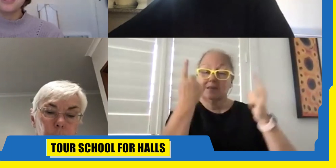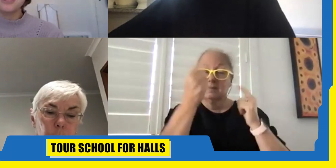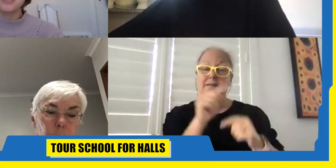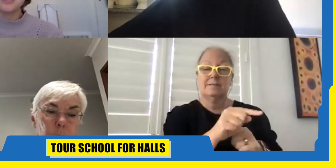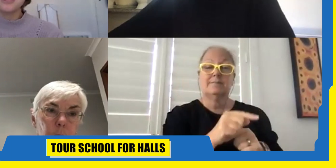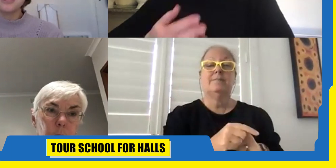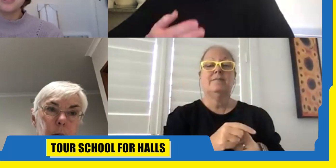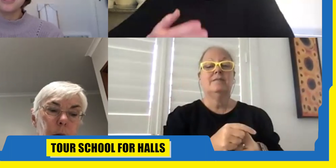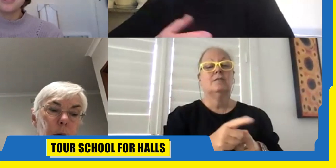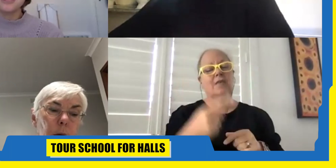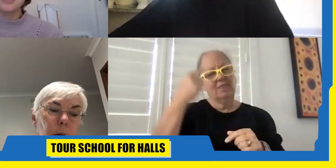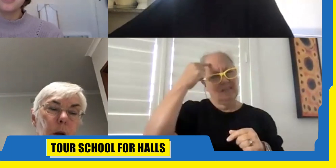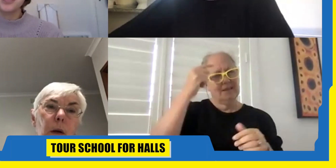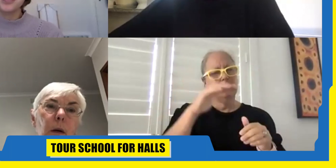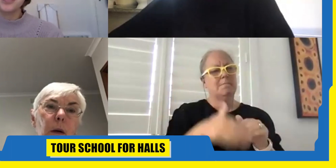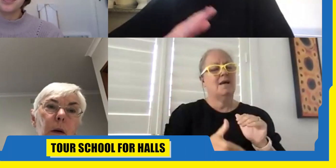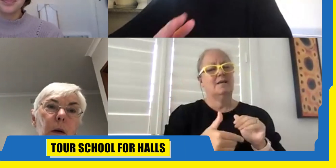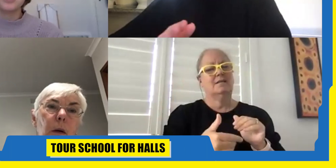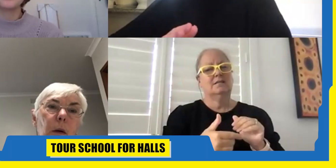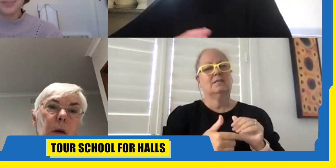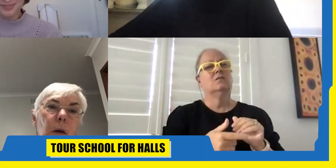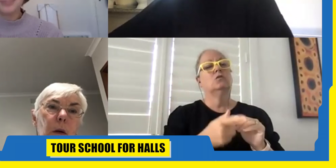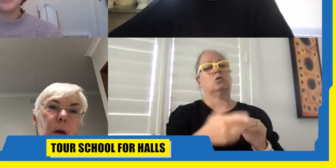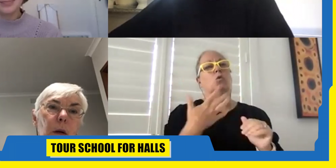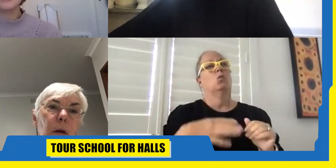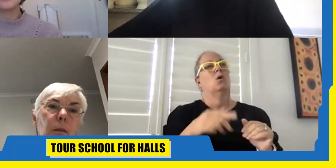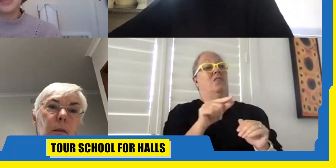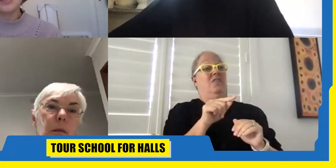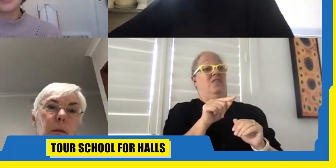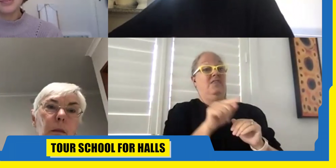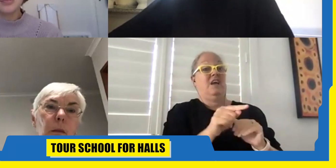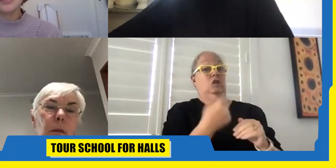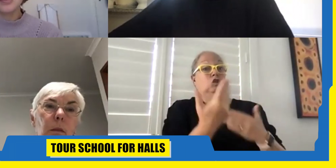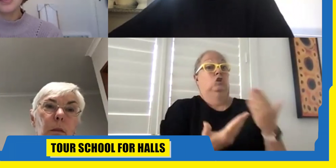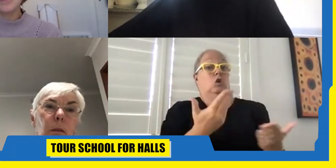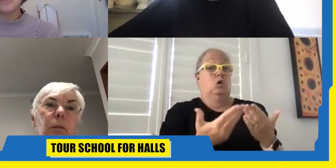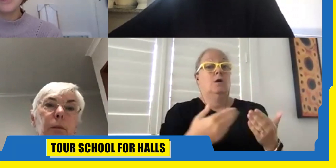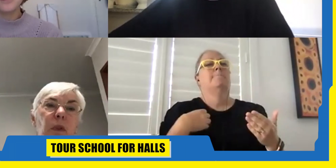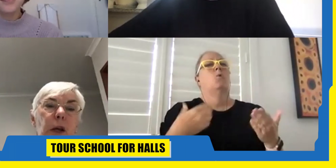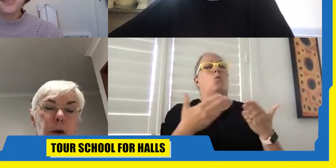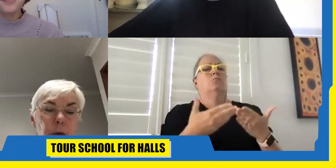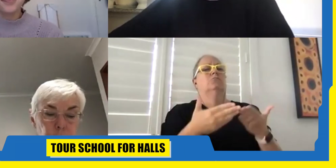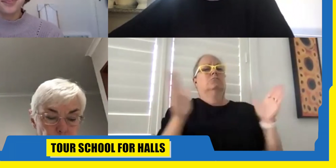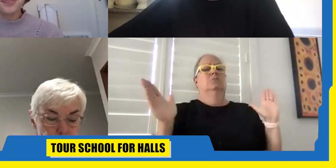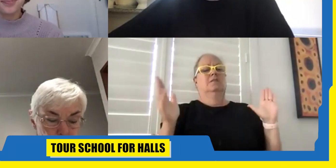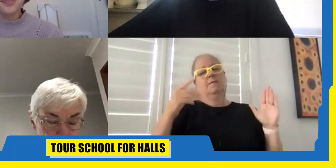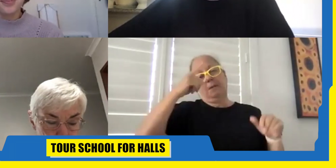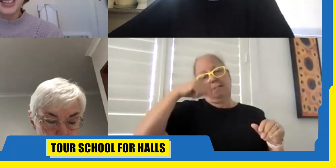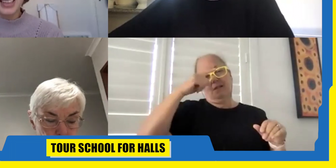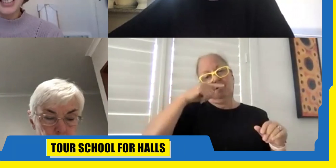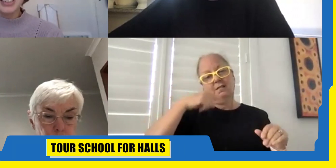think about, you know, the content obviously being more broadly appealing when you do that. Thank you very